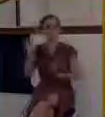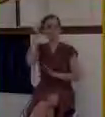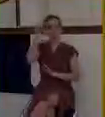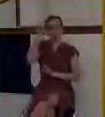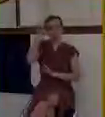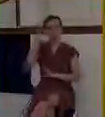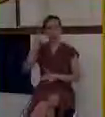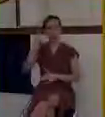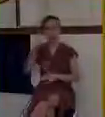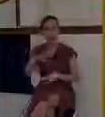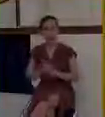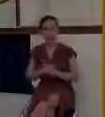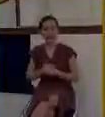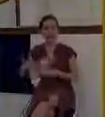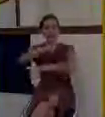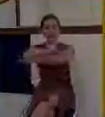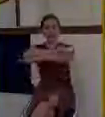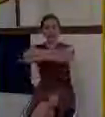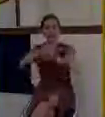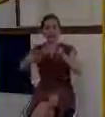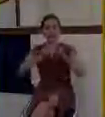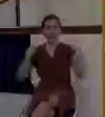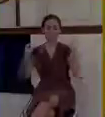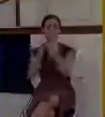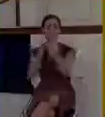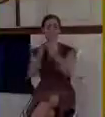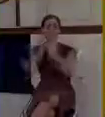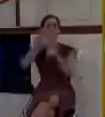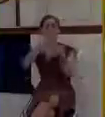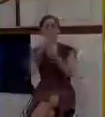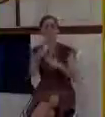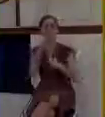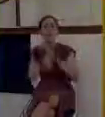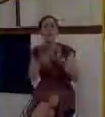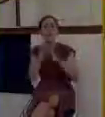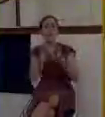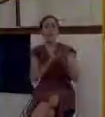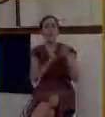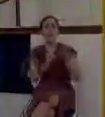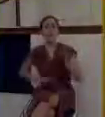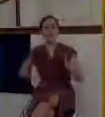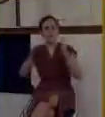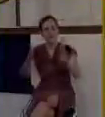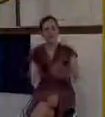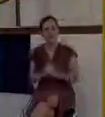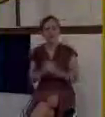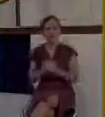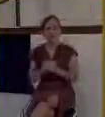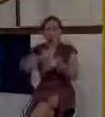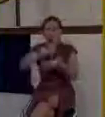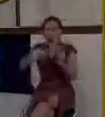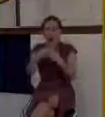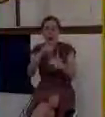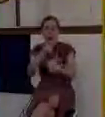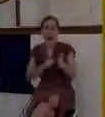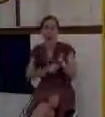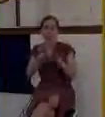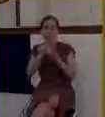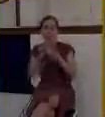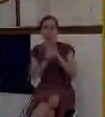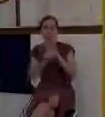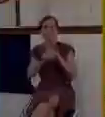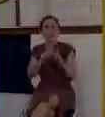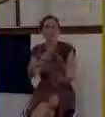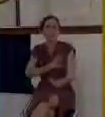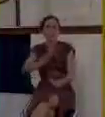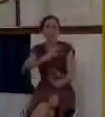with all the Old Testament saints. We're going to sit down with Isaac and Jacob and Abraham and Enoch and Noah and all the others. You say,